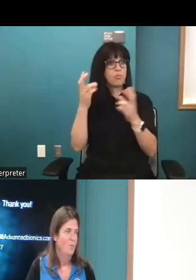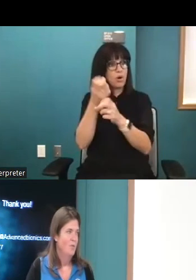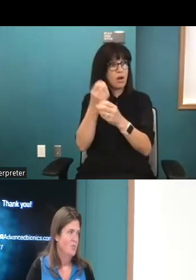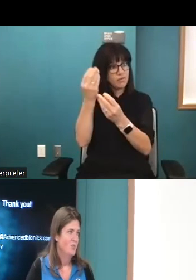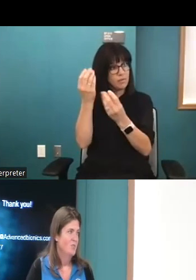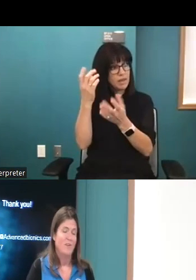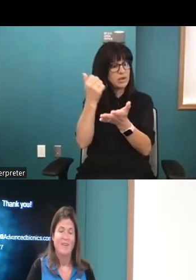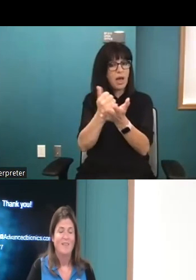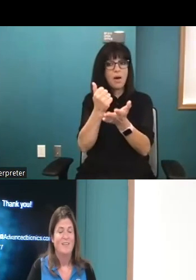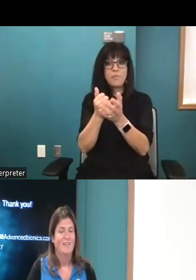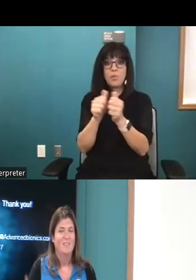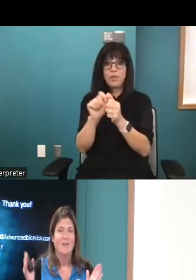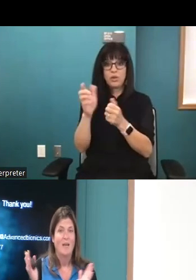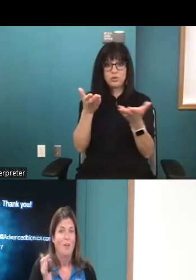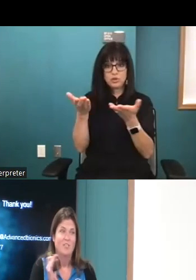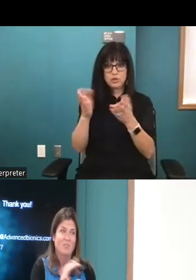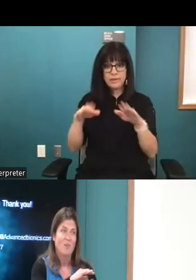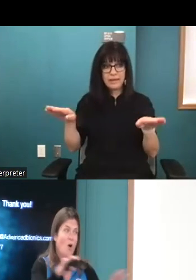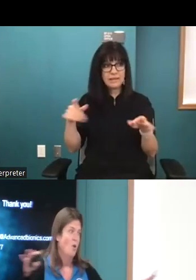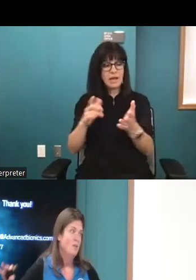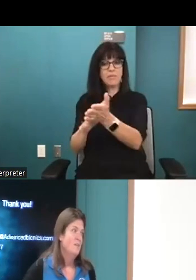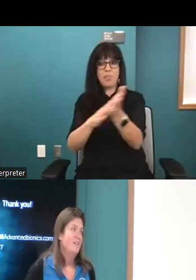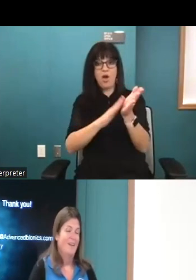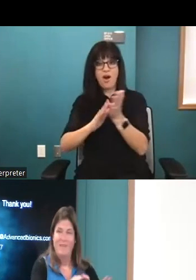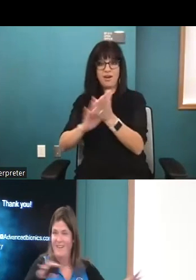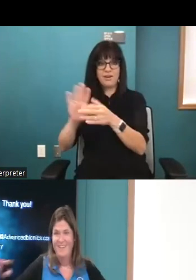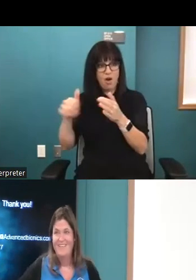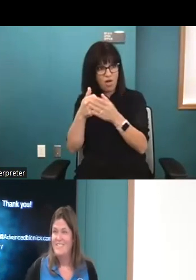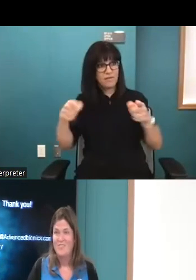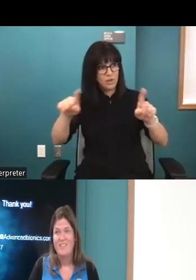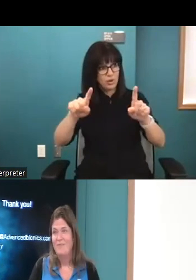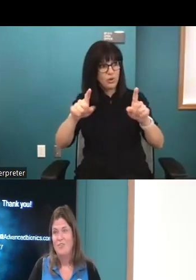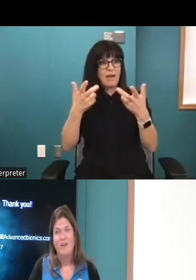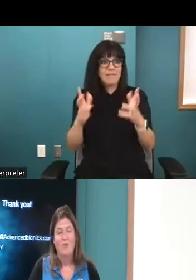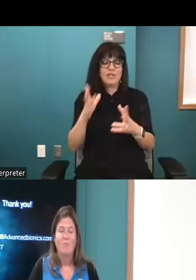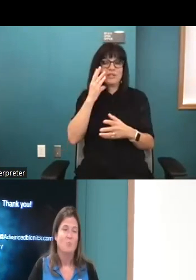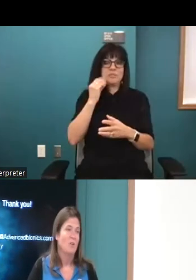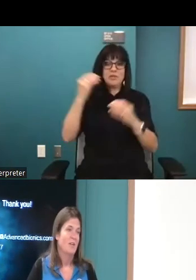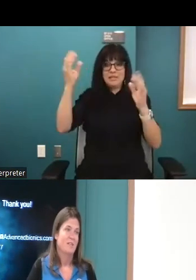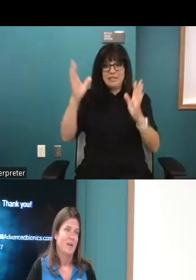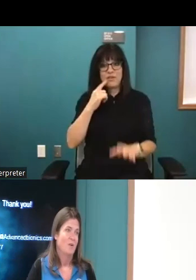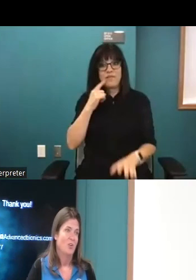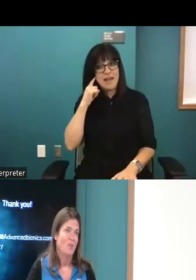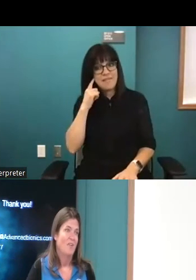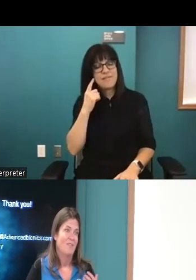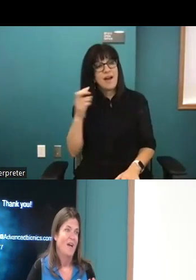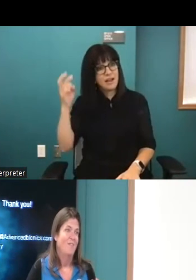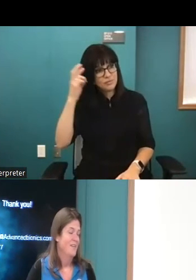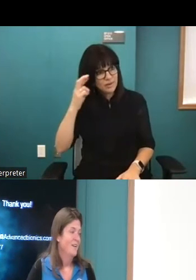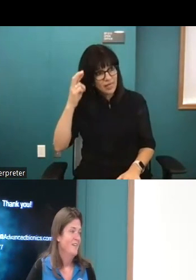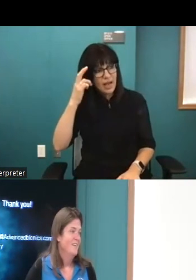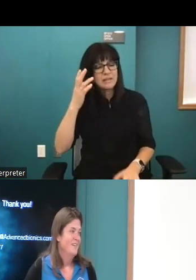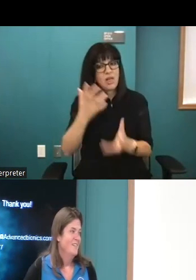that will help you as you're serving kids. And I applaud you all. I've been a teacher of the deaf too. I know how much work it is and how much heart you have